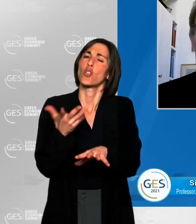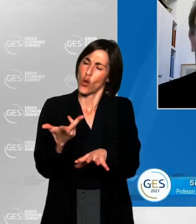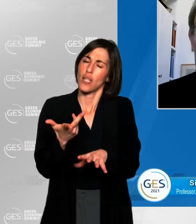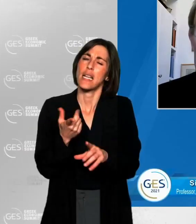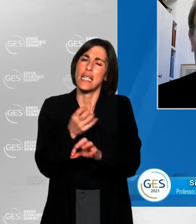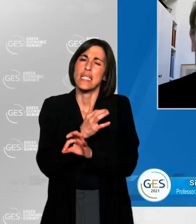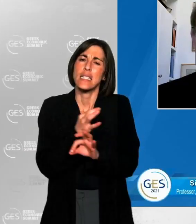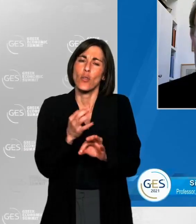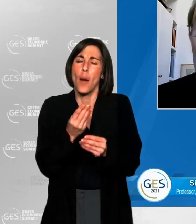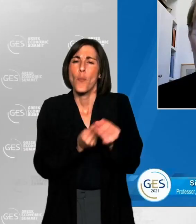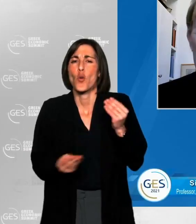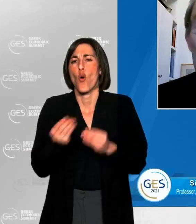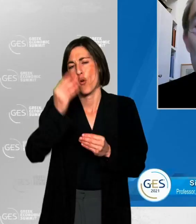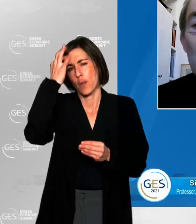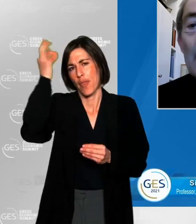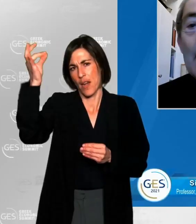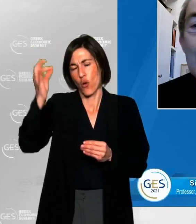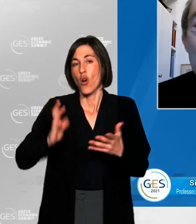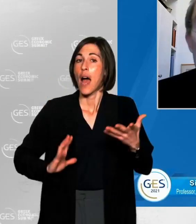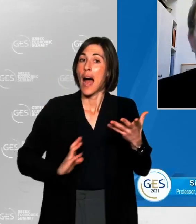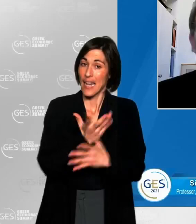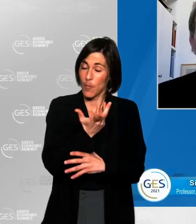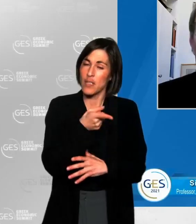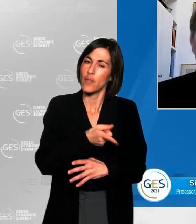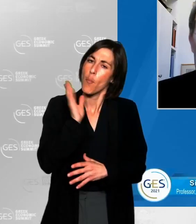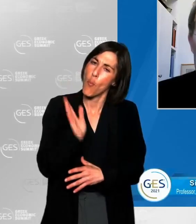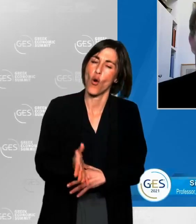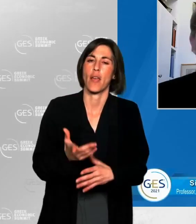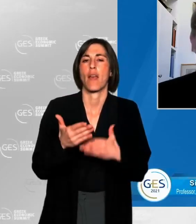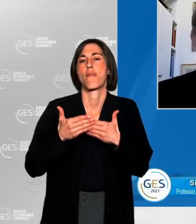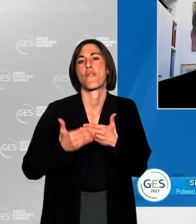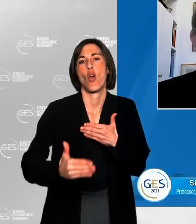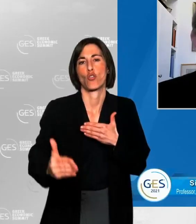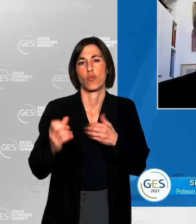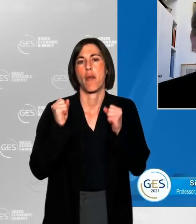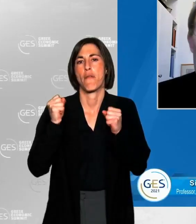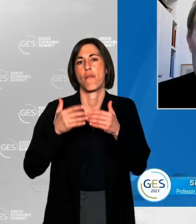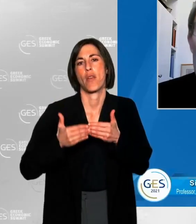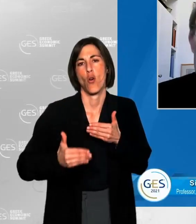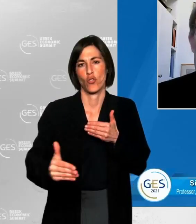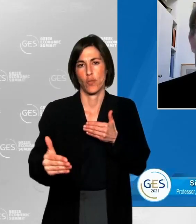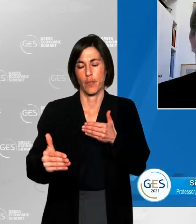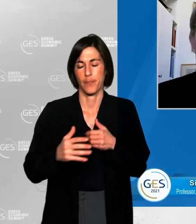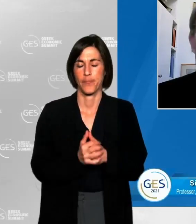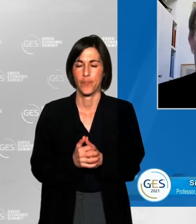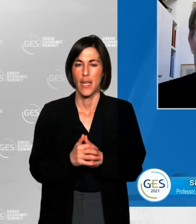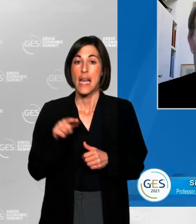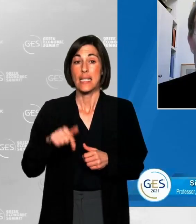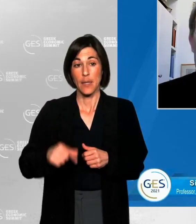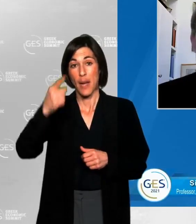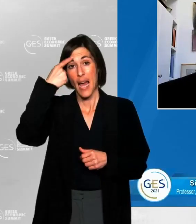sustainable, that they would be sustainable as well. Now, innovation today is